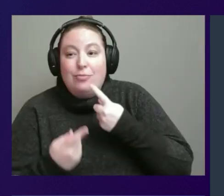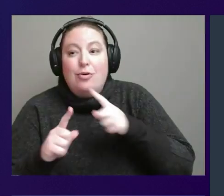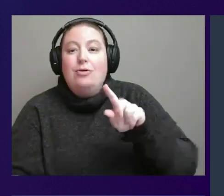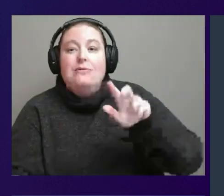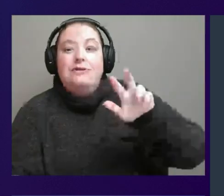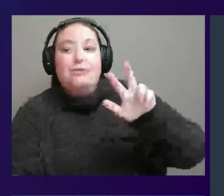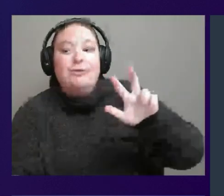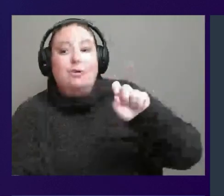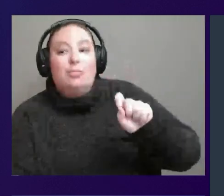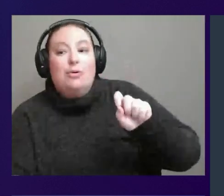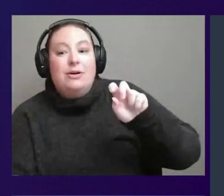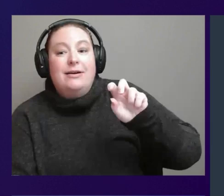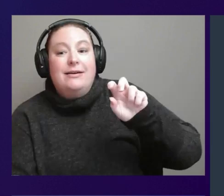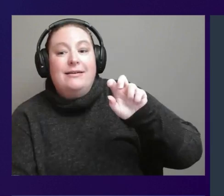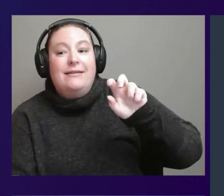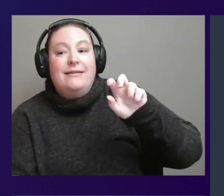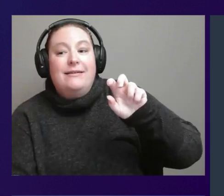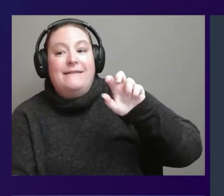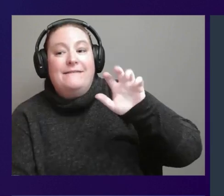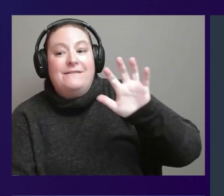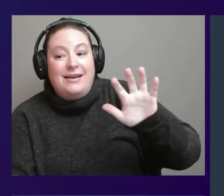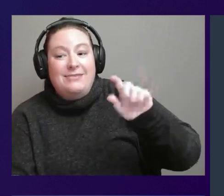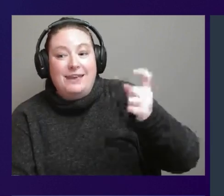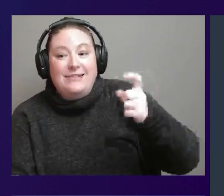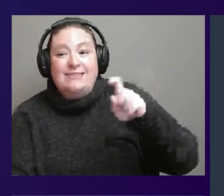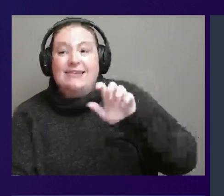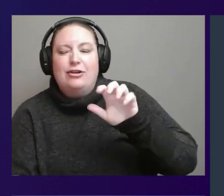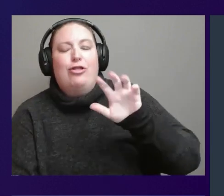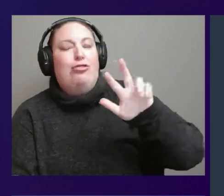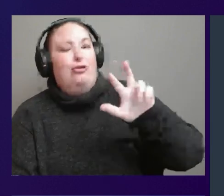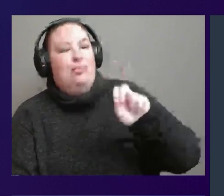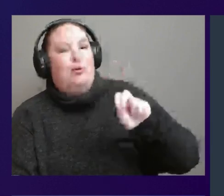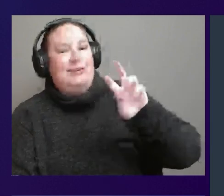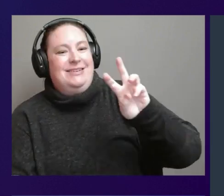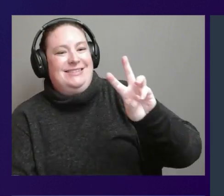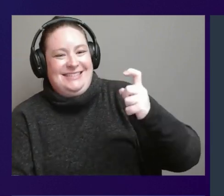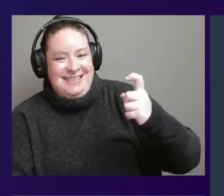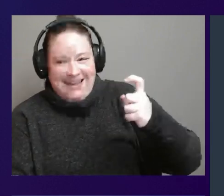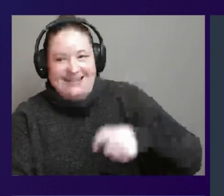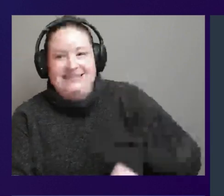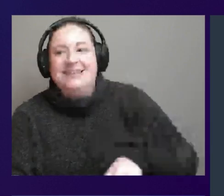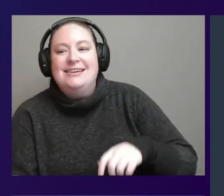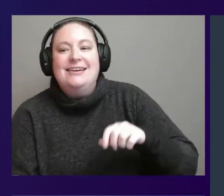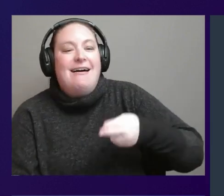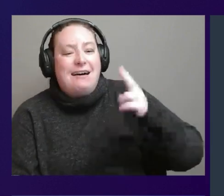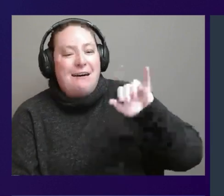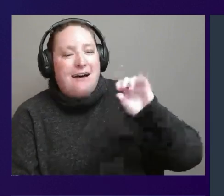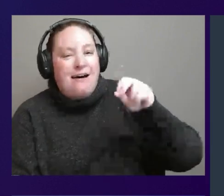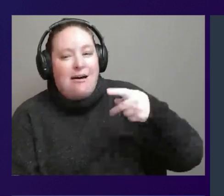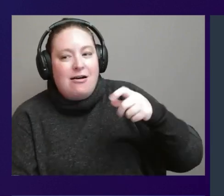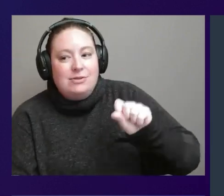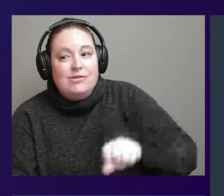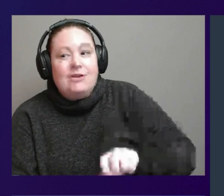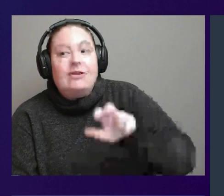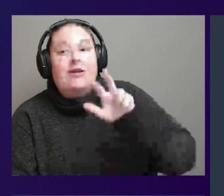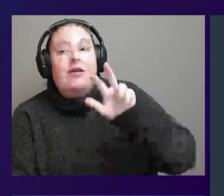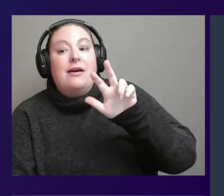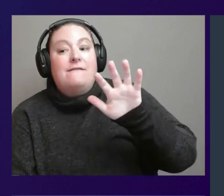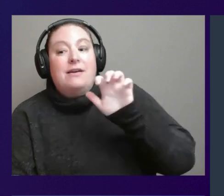file systems now supporting up to 55K read IOPS and 25K write IOPS.